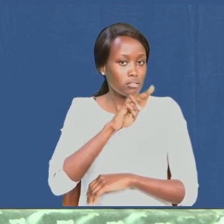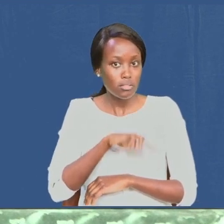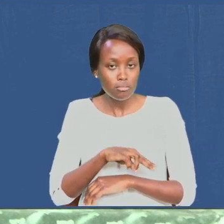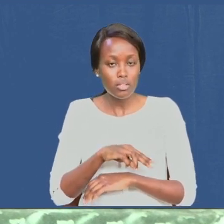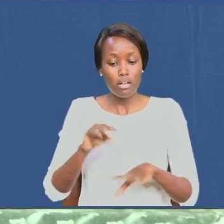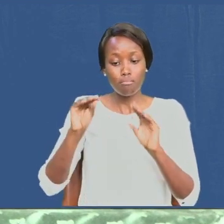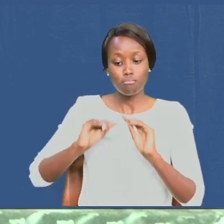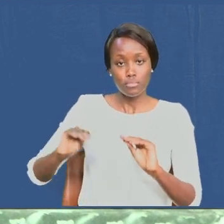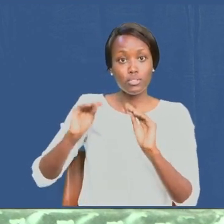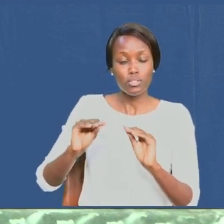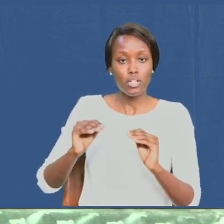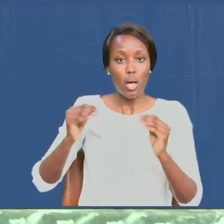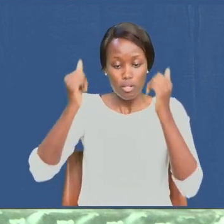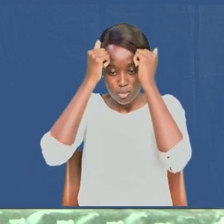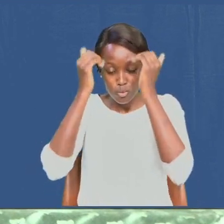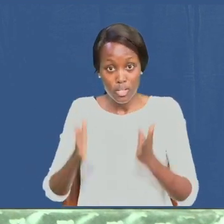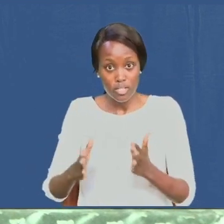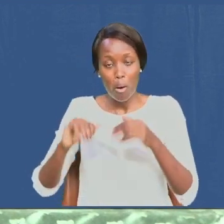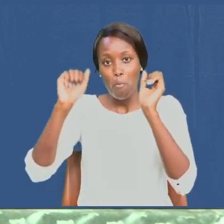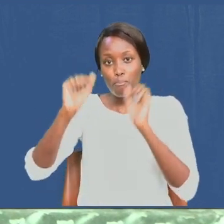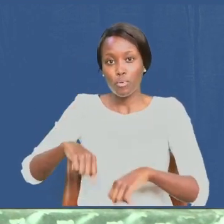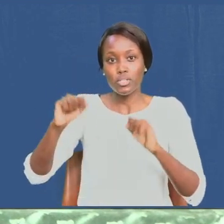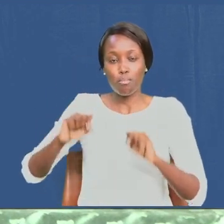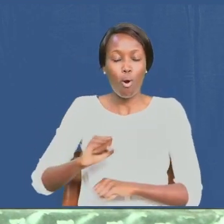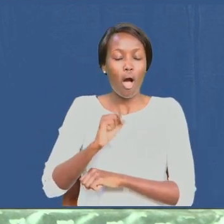the learners to enable their awareness,